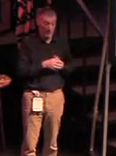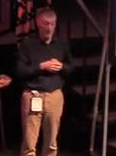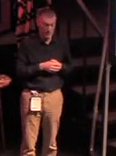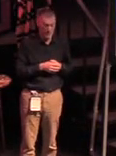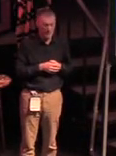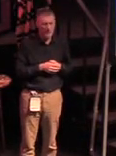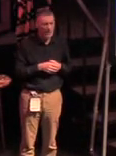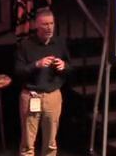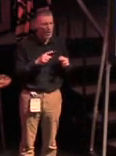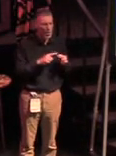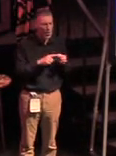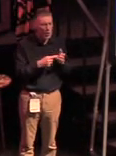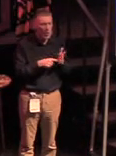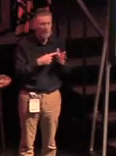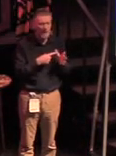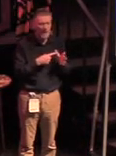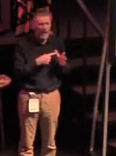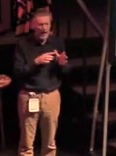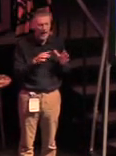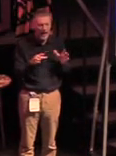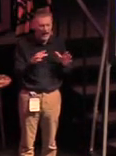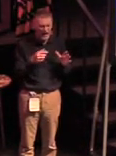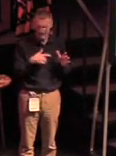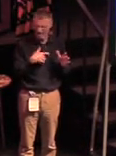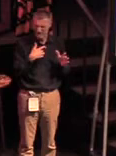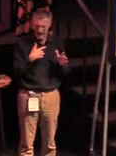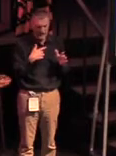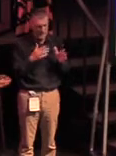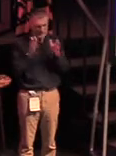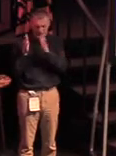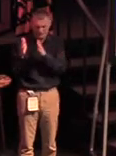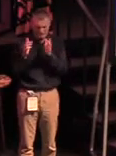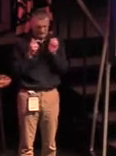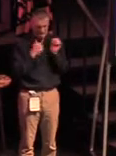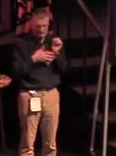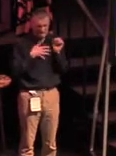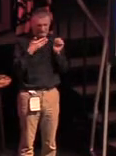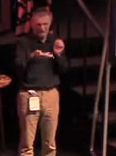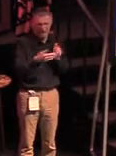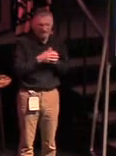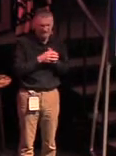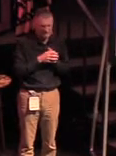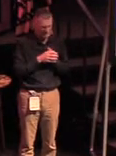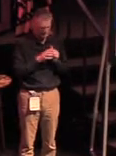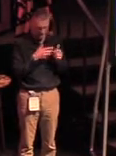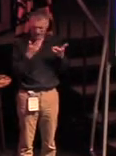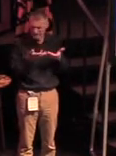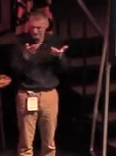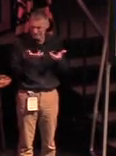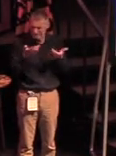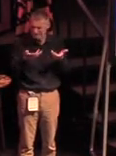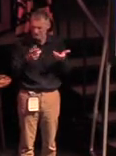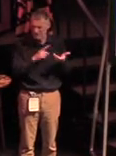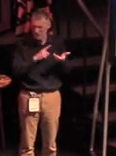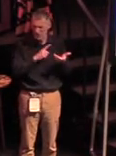At the time, quotas were quite new. I didn't really know how I felt about them, but I knew I didn't really like them. Couldn't quite articulate it. I didn't have the confidence to speak